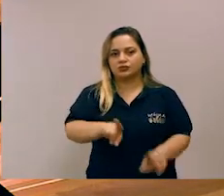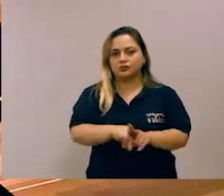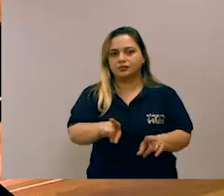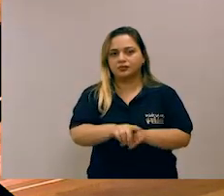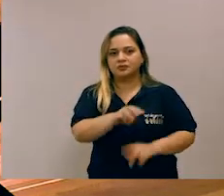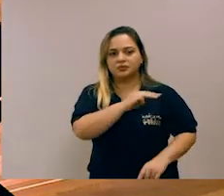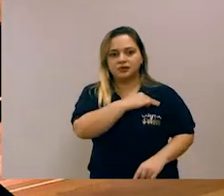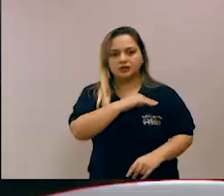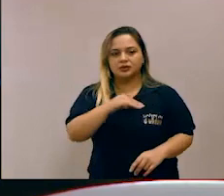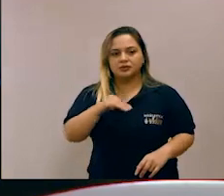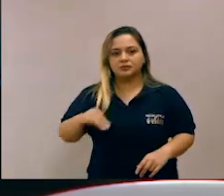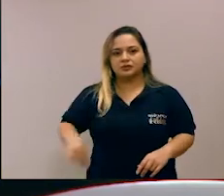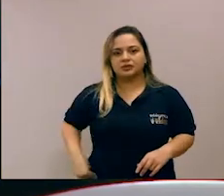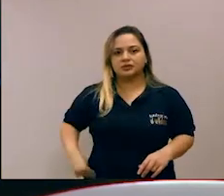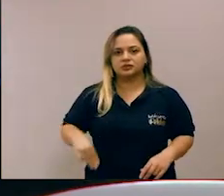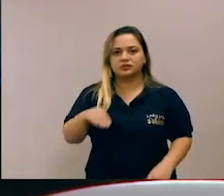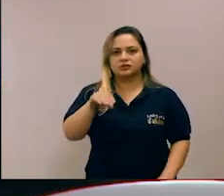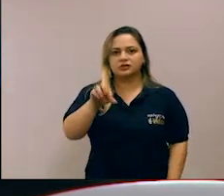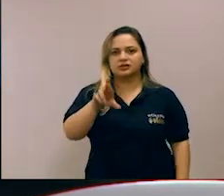greeting Ms.